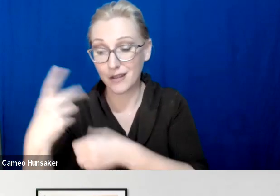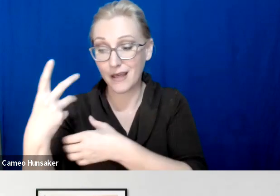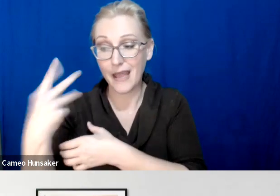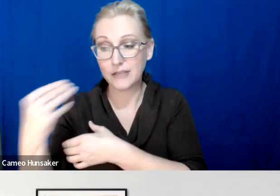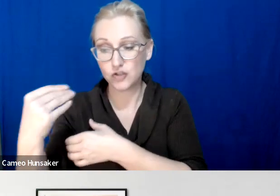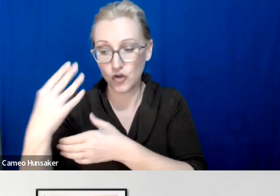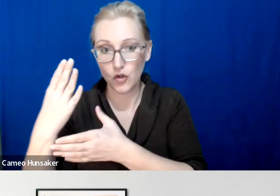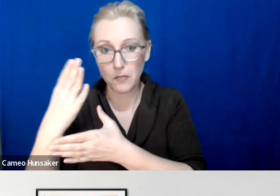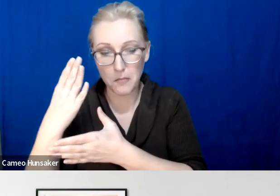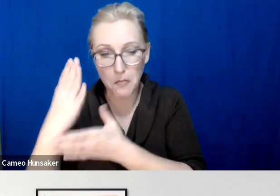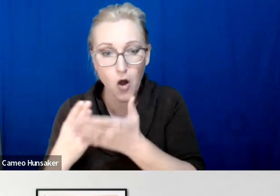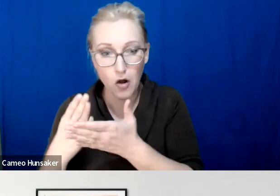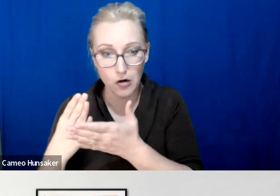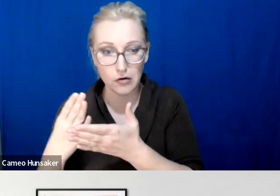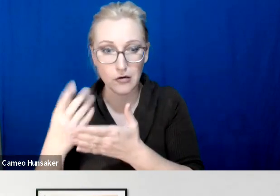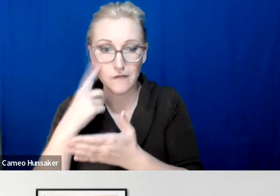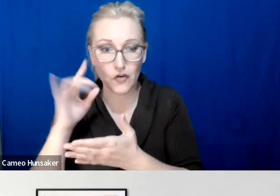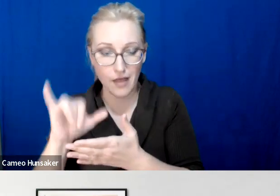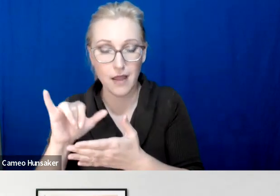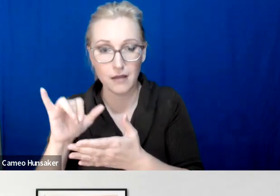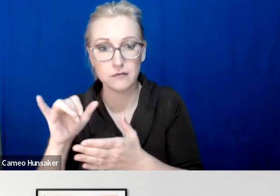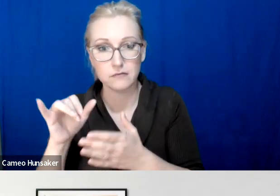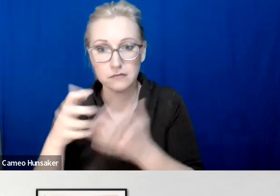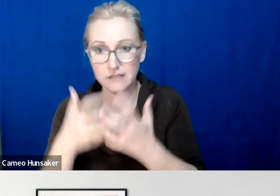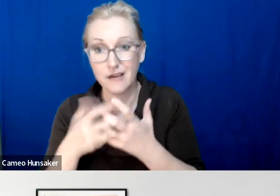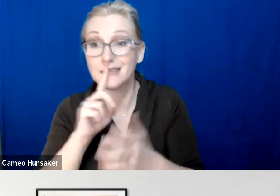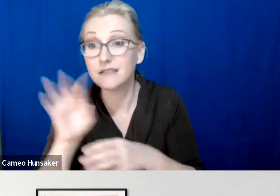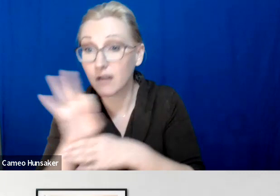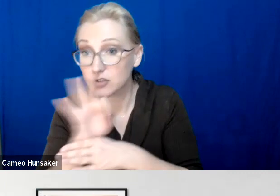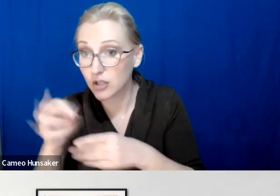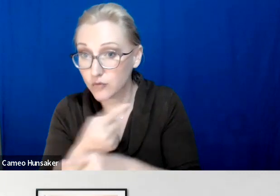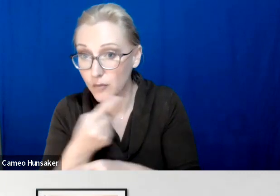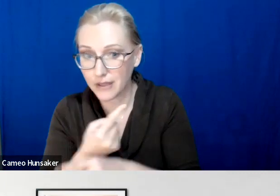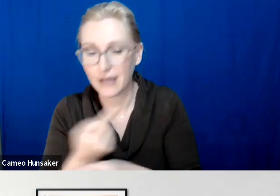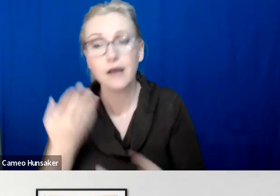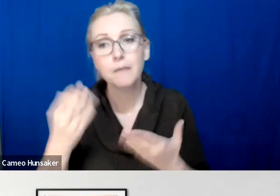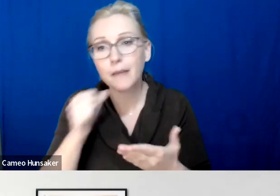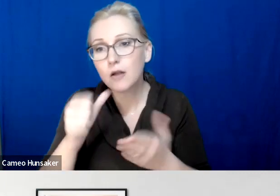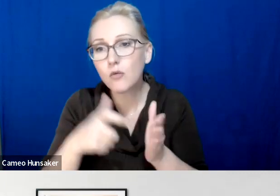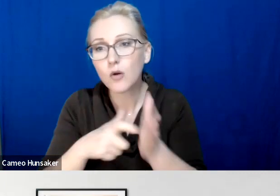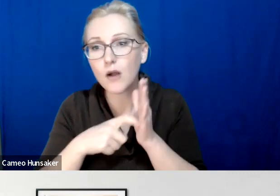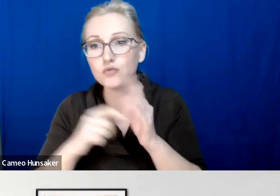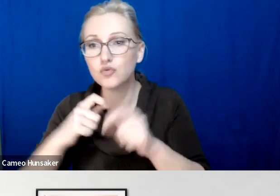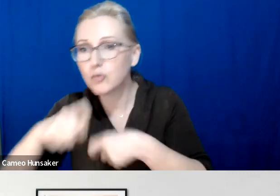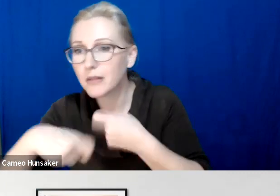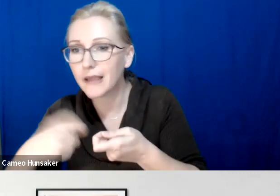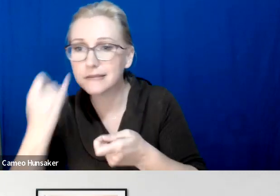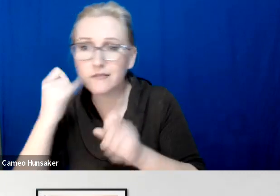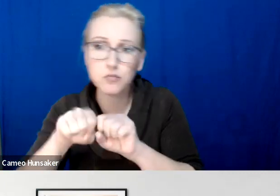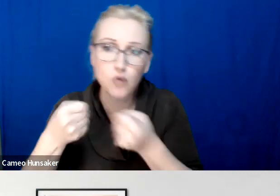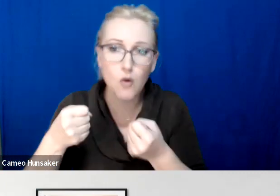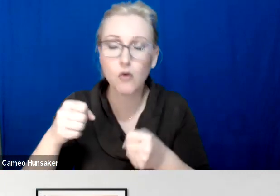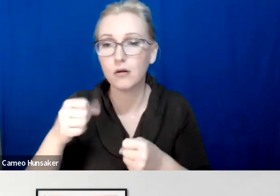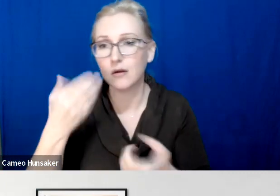of the surgically implanted medical device is functioning properly. They may not be required to replace it or repair